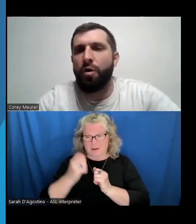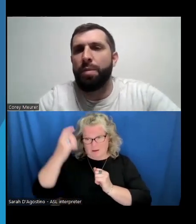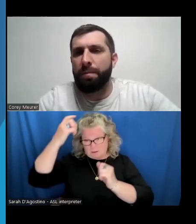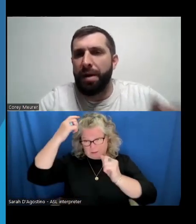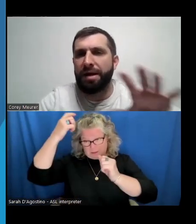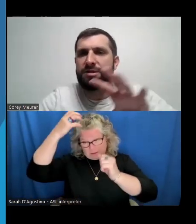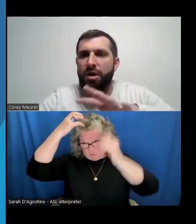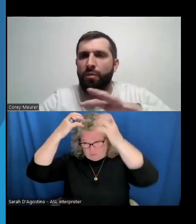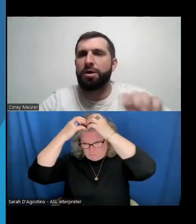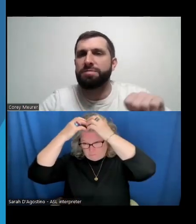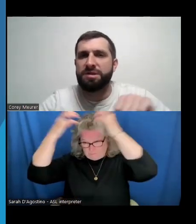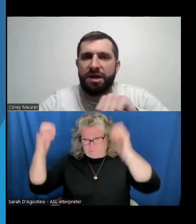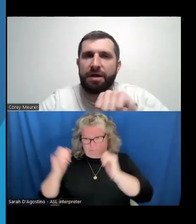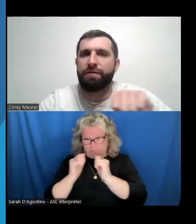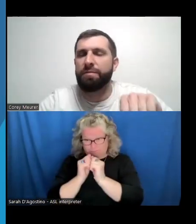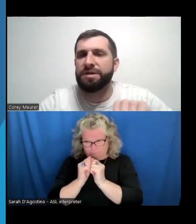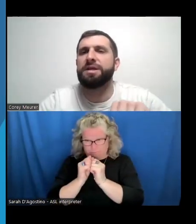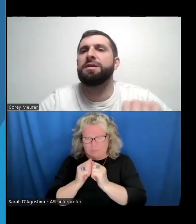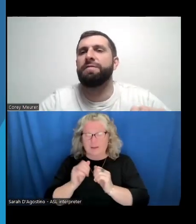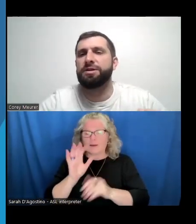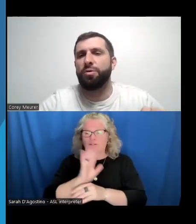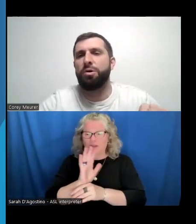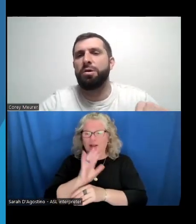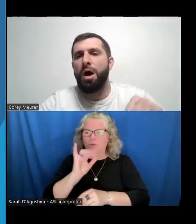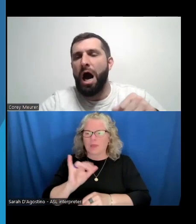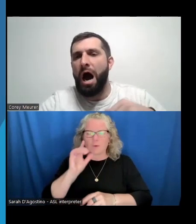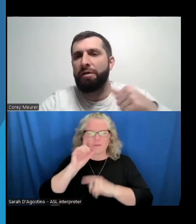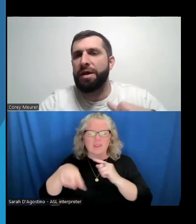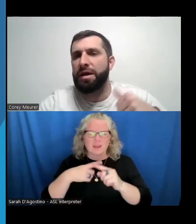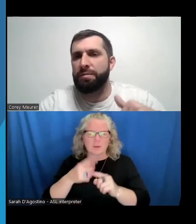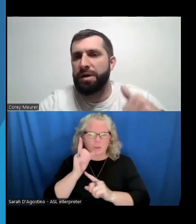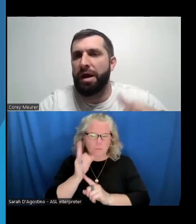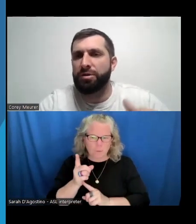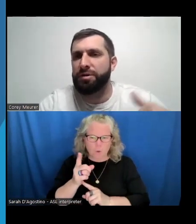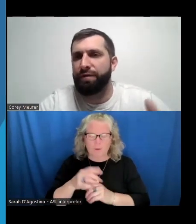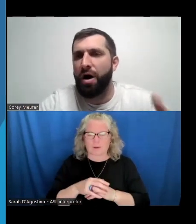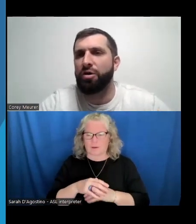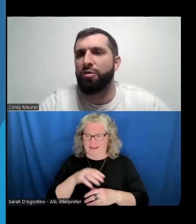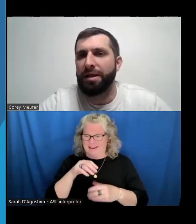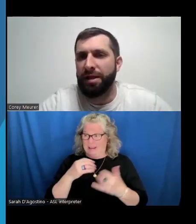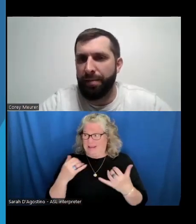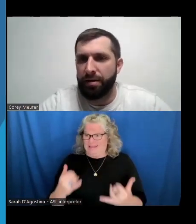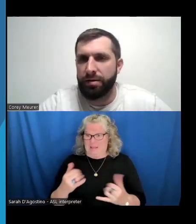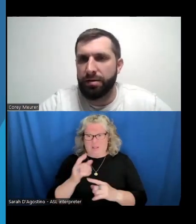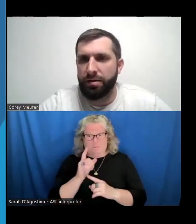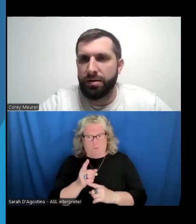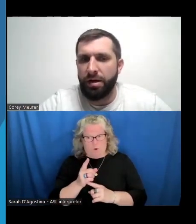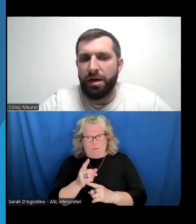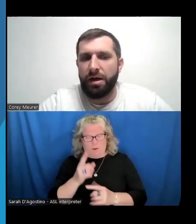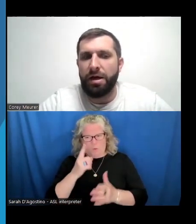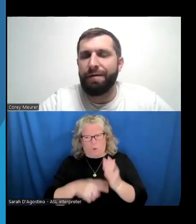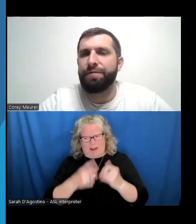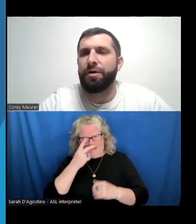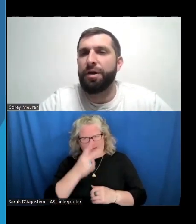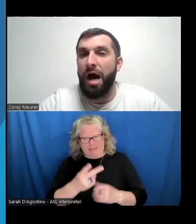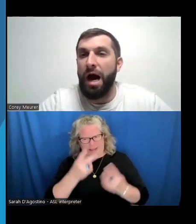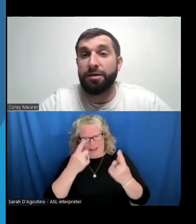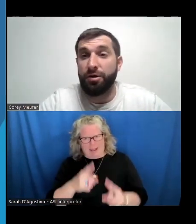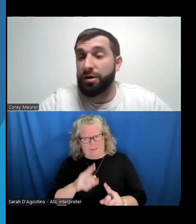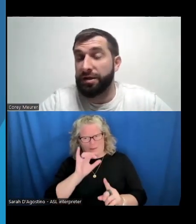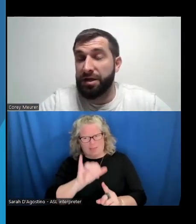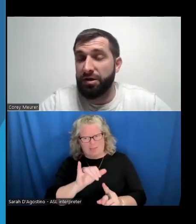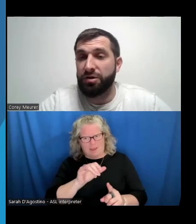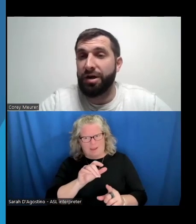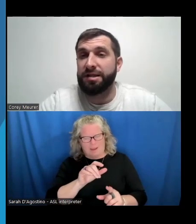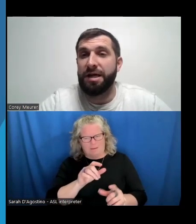this moment, based on what I'm seeing from this individual, are they going to be able to follow my limit? If they're not,